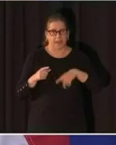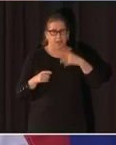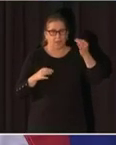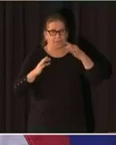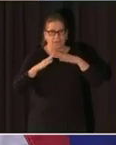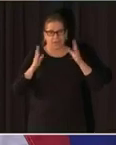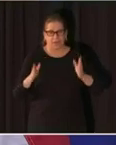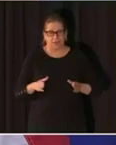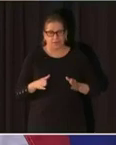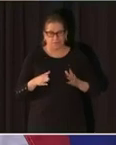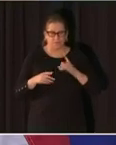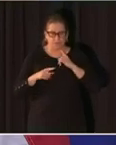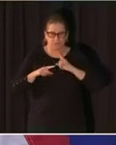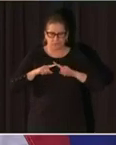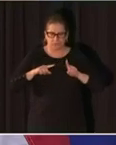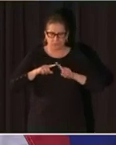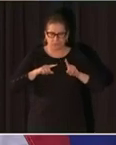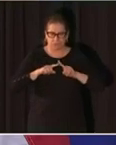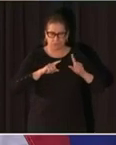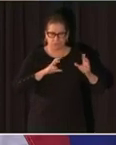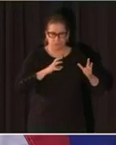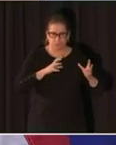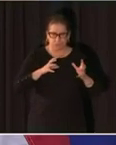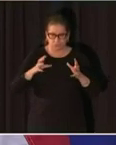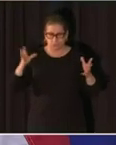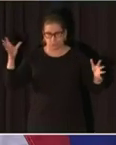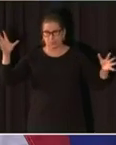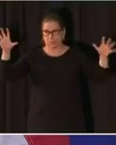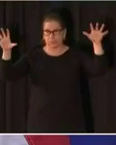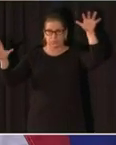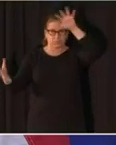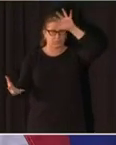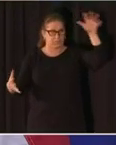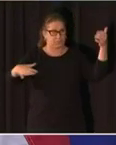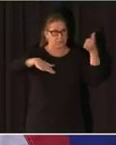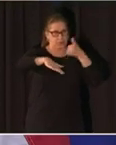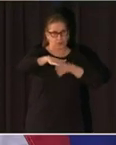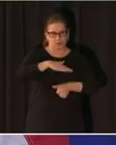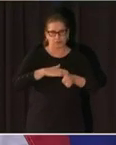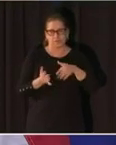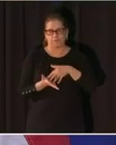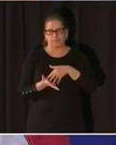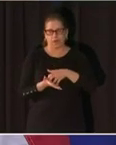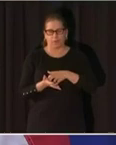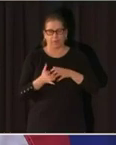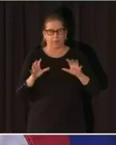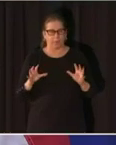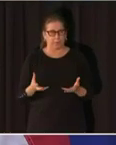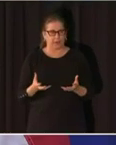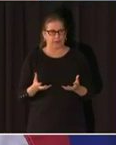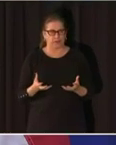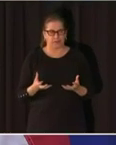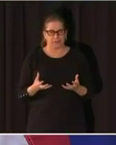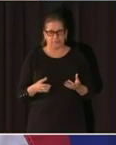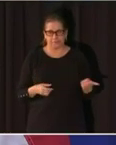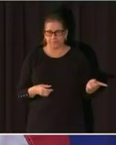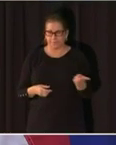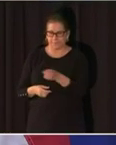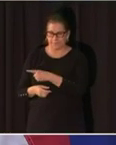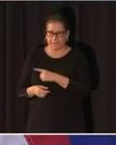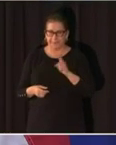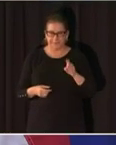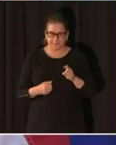the vulnerable populations that we'll talk about today. So I first want to share some